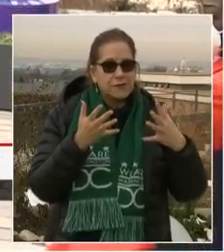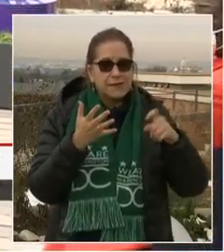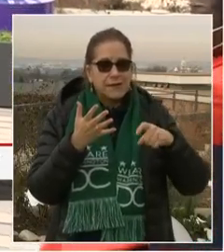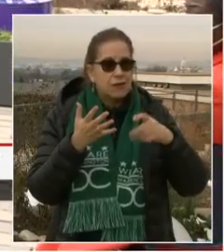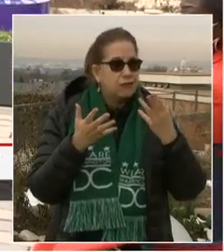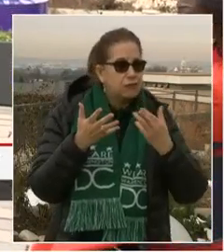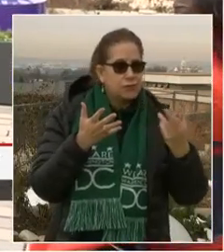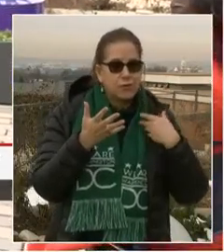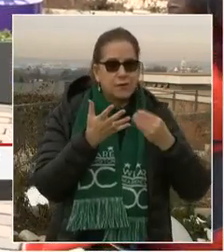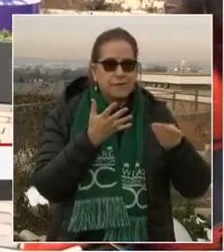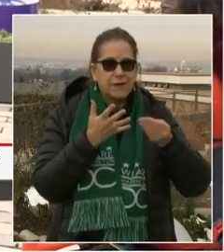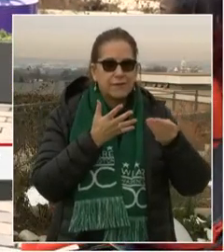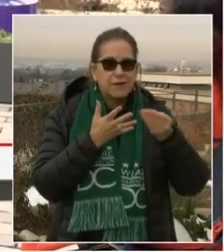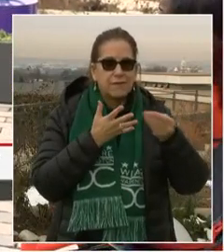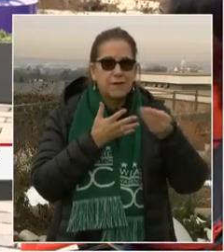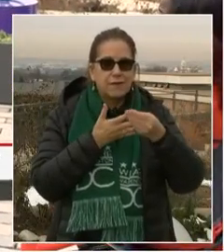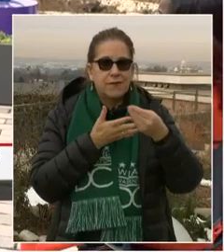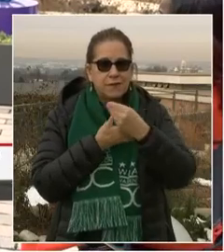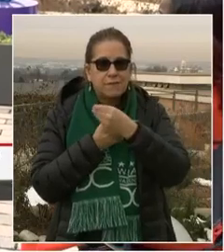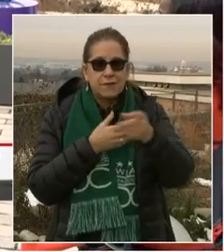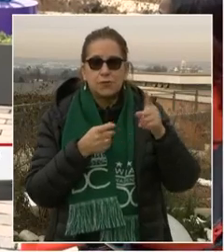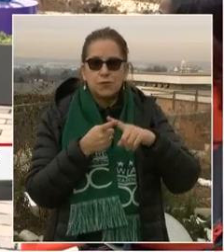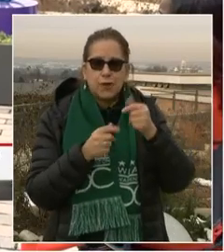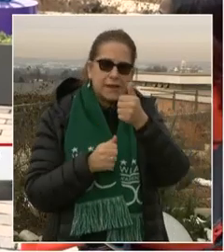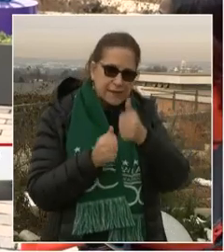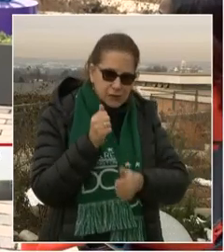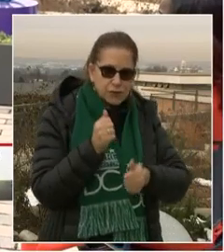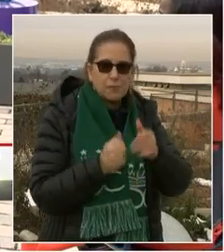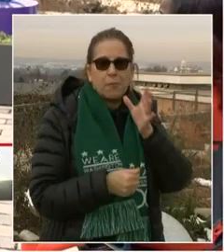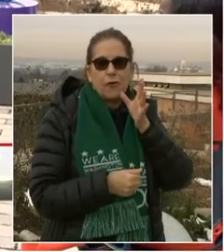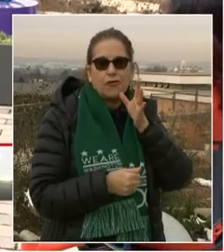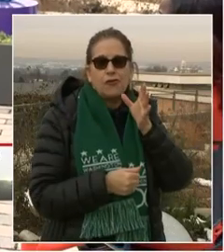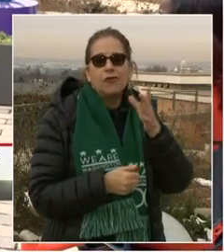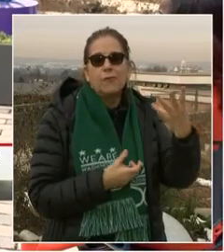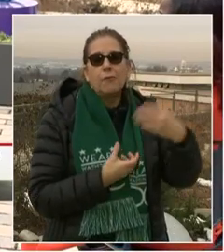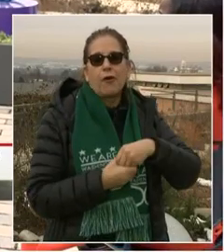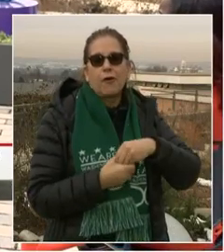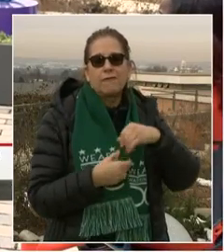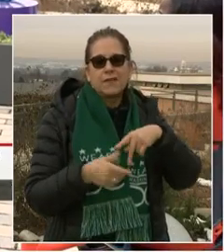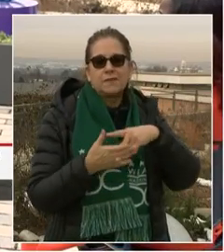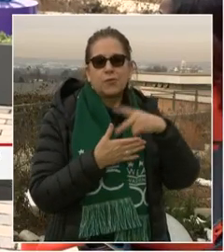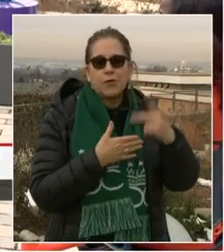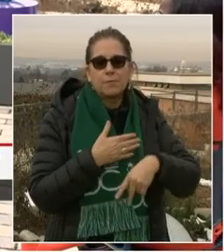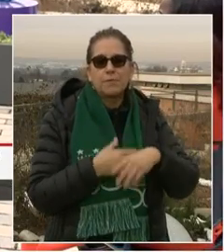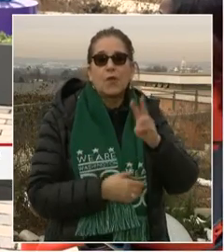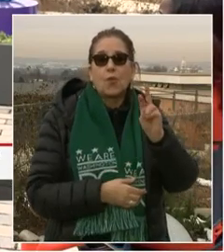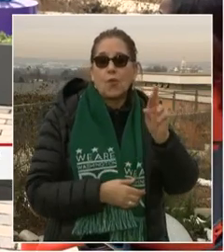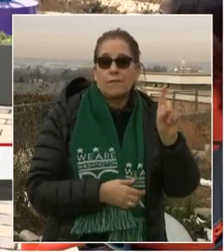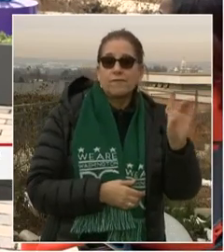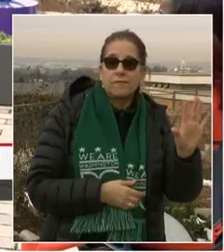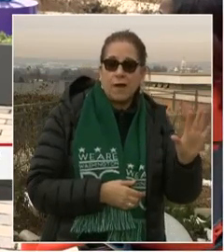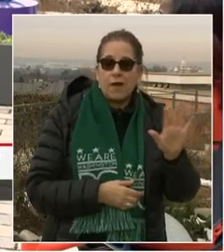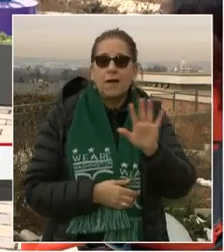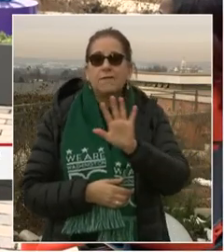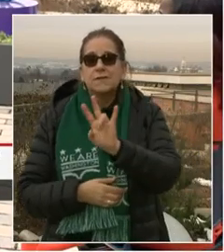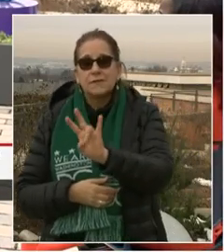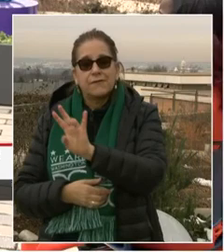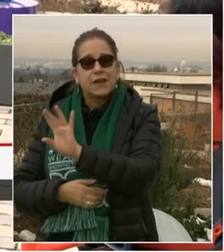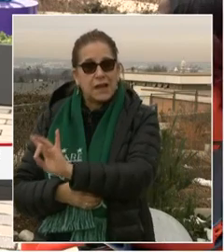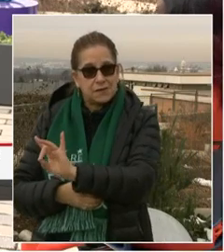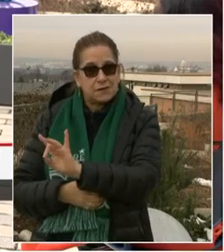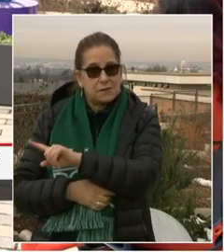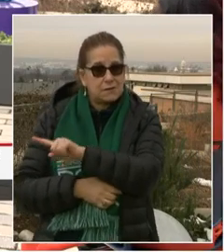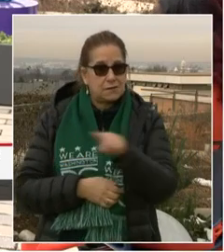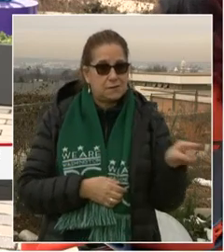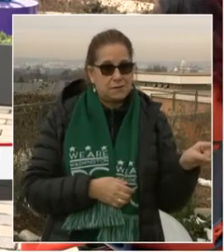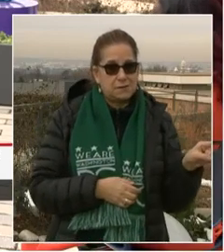mothers participating in this program, which are mothers from wards 5, 7, and 8 who are expecting mothers that fall beneath the federal